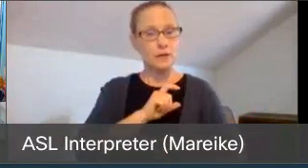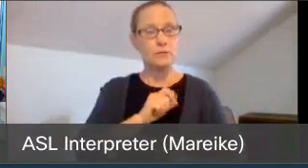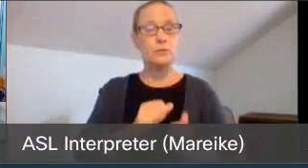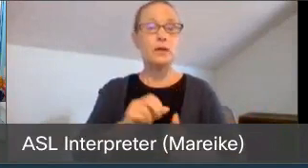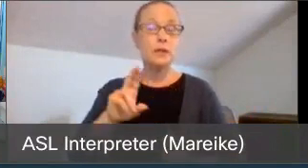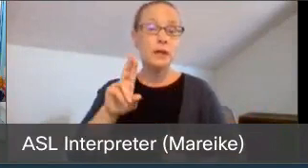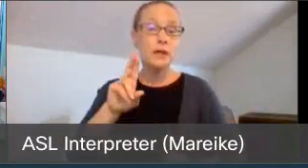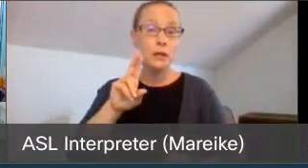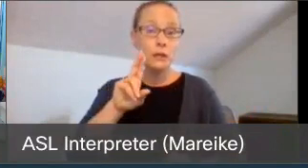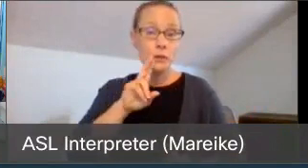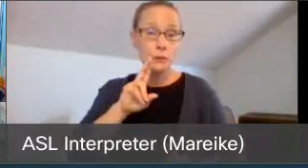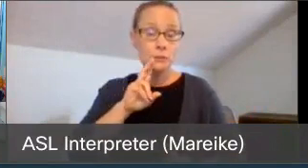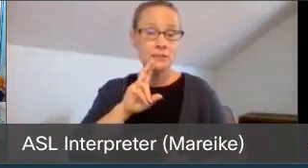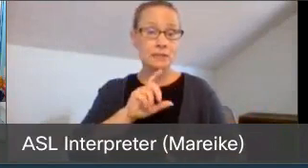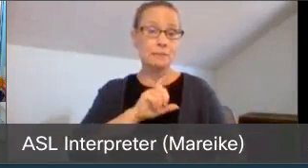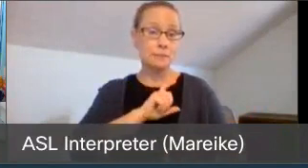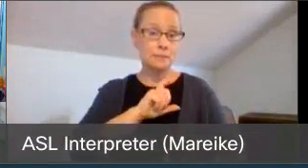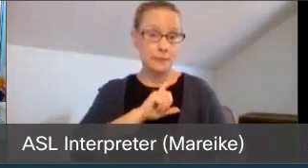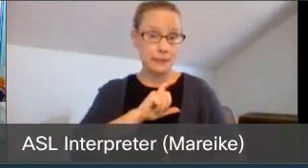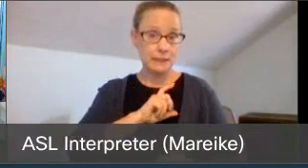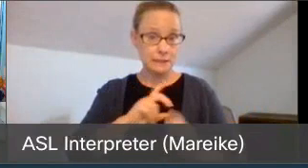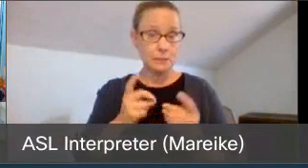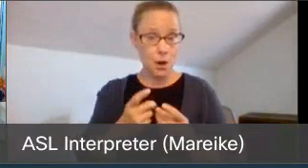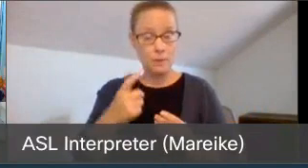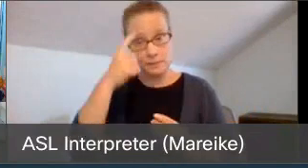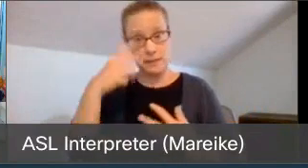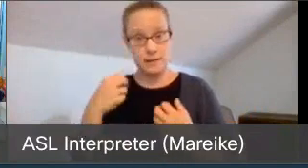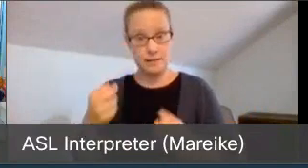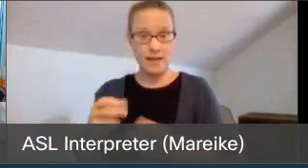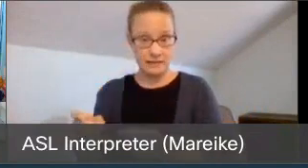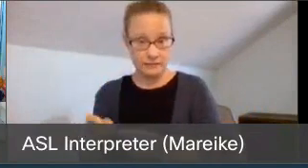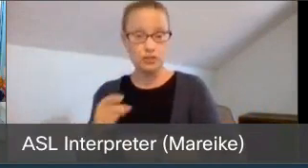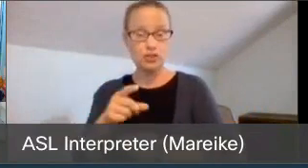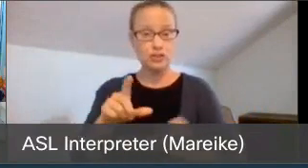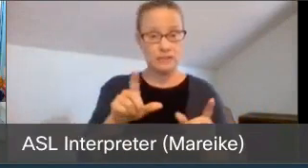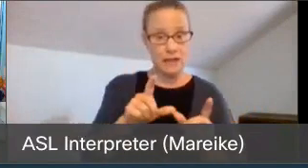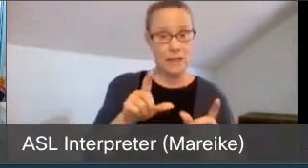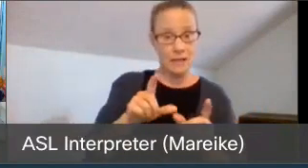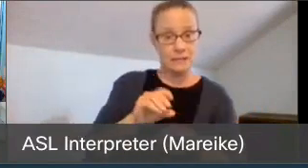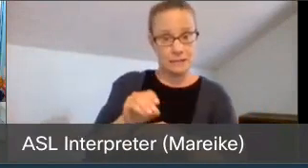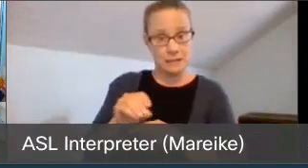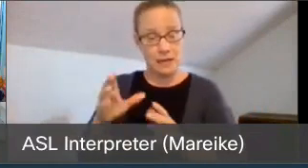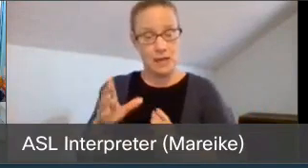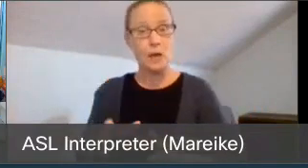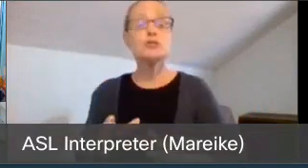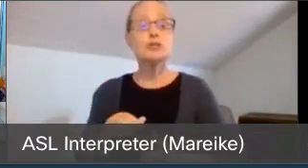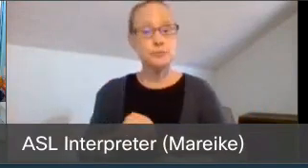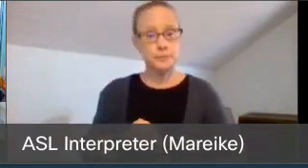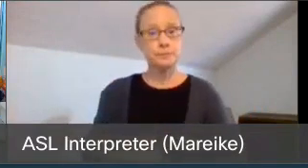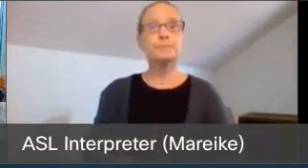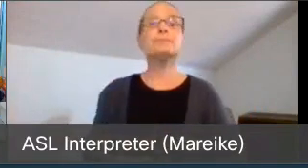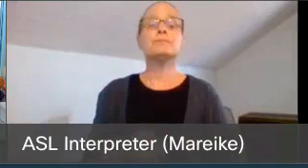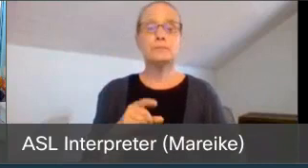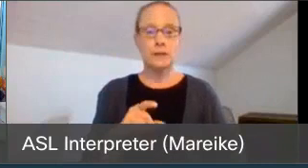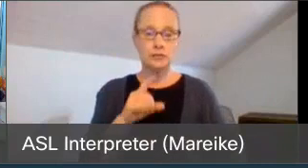Houston, Texas Police Department Mental Health Division. He's a licensed police officer in the state of Texas.